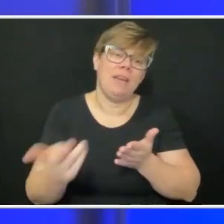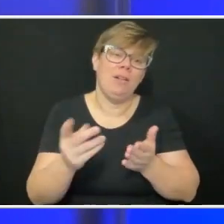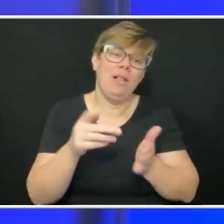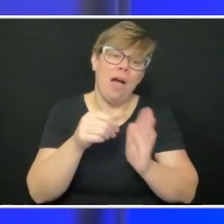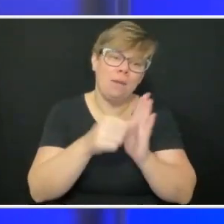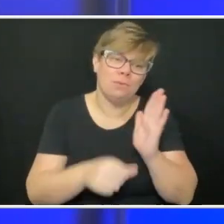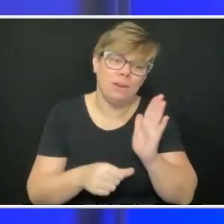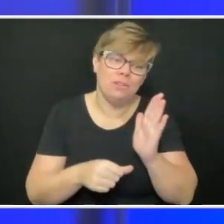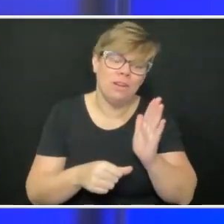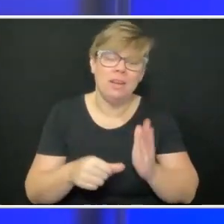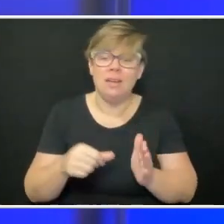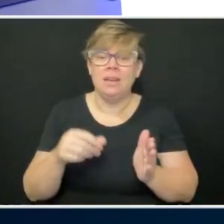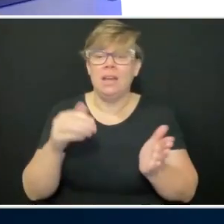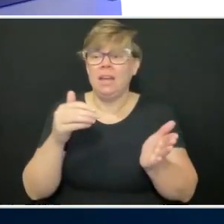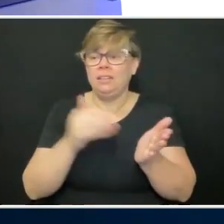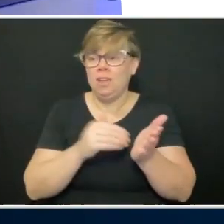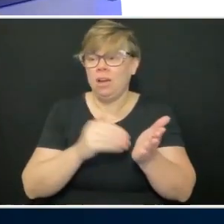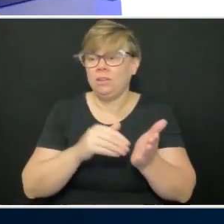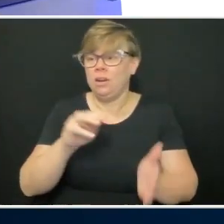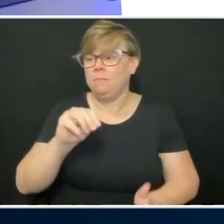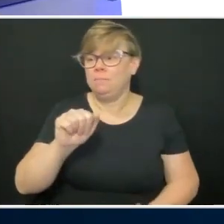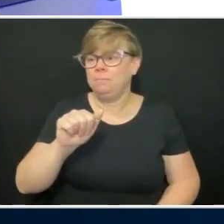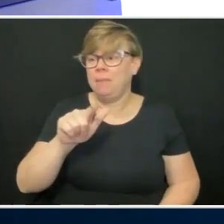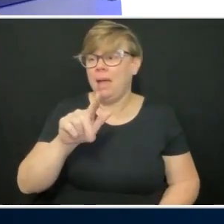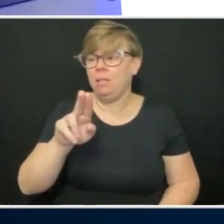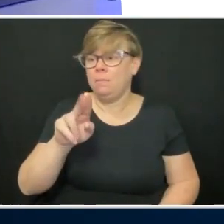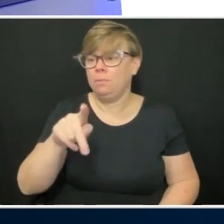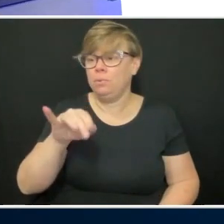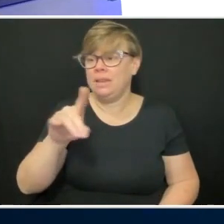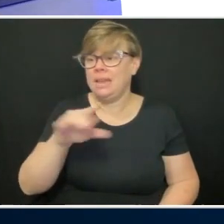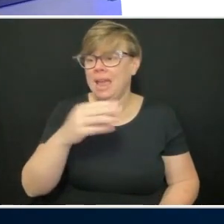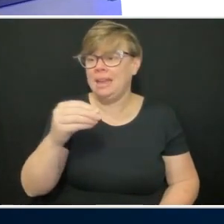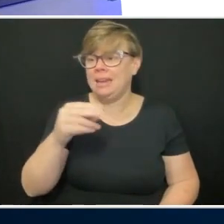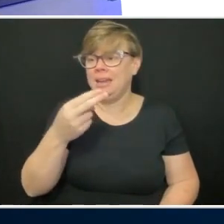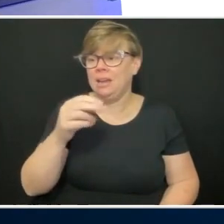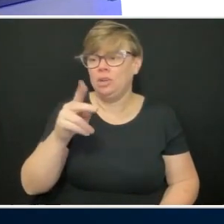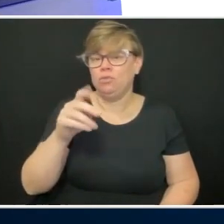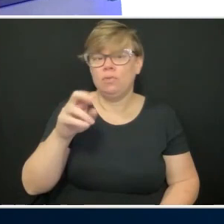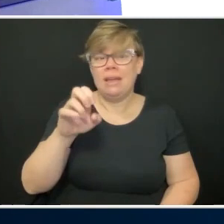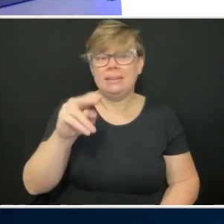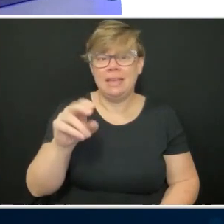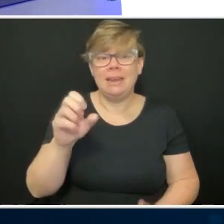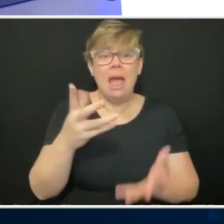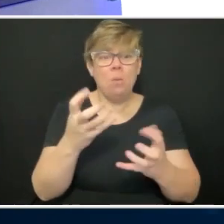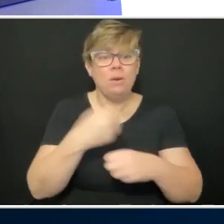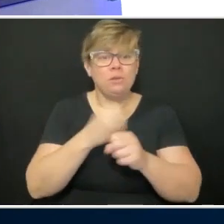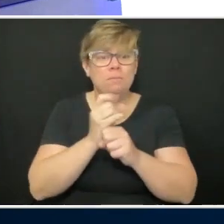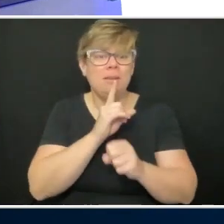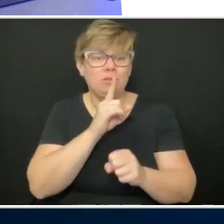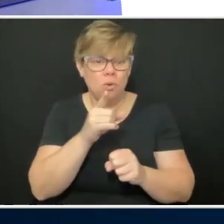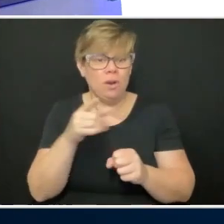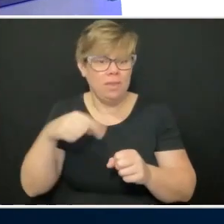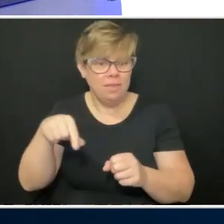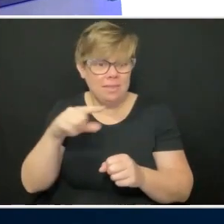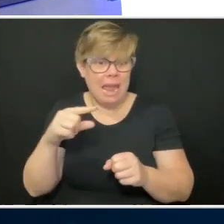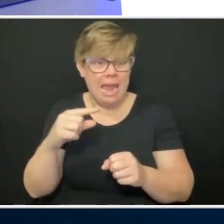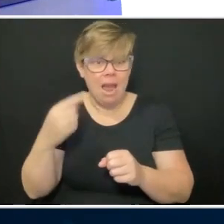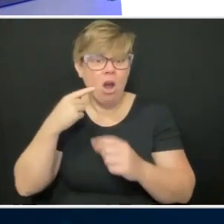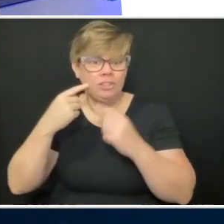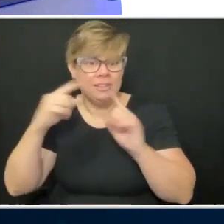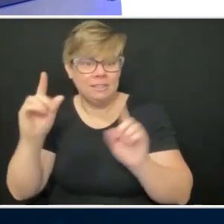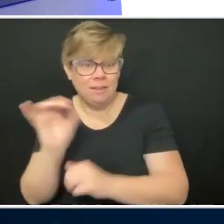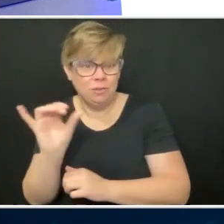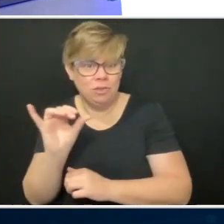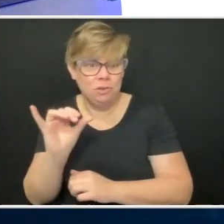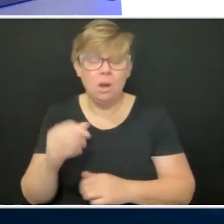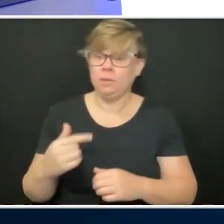Dr. Hendrickson got to be the heroes. I want to make sure I didn't screw that up for him. Well, and I appreciate that, though, because you're saying, look, I've got this pressure